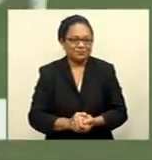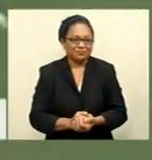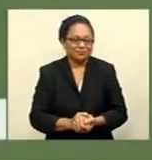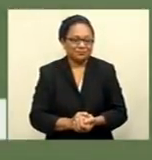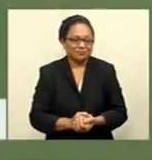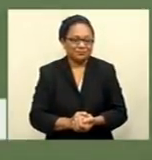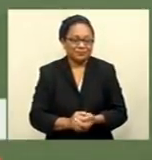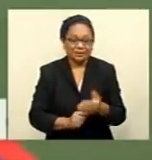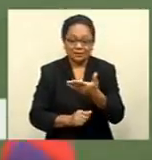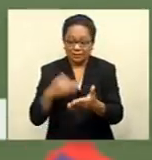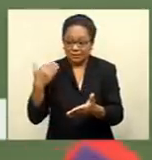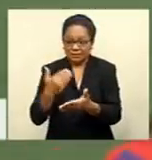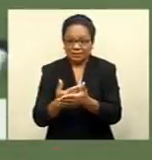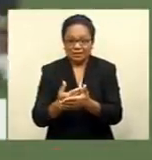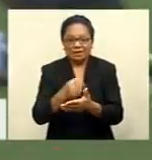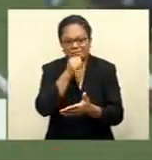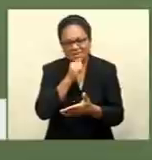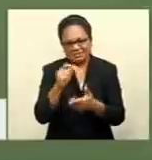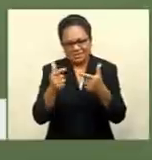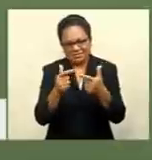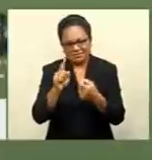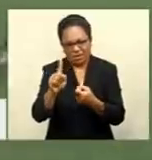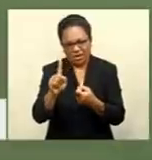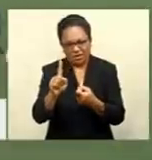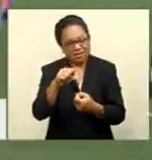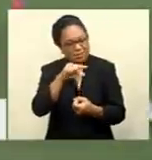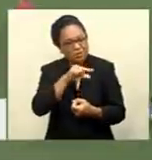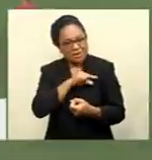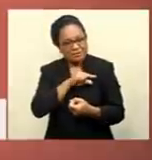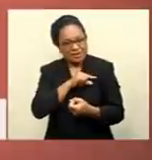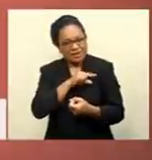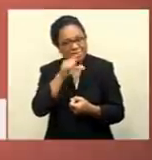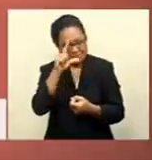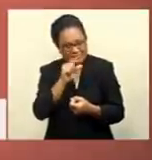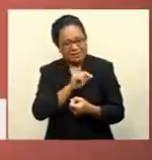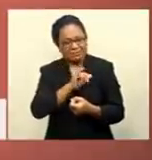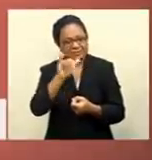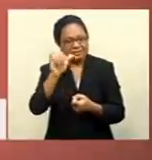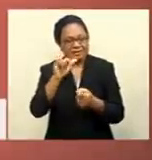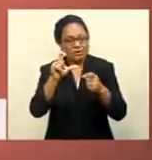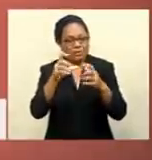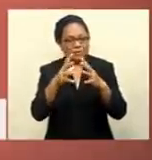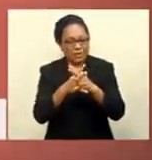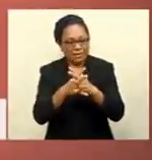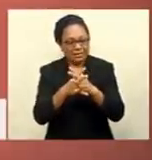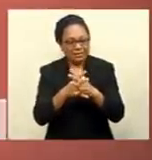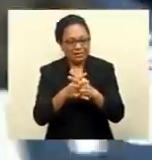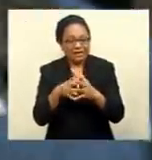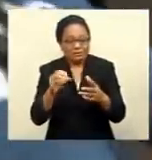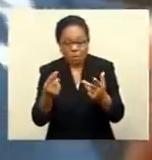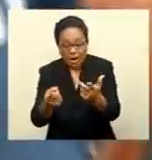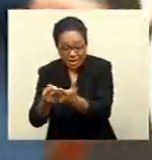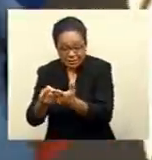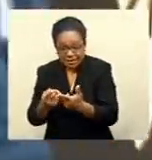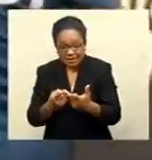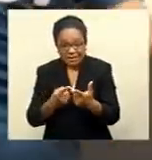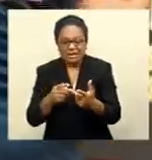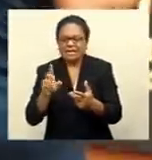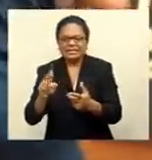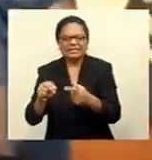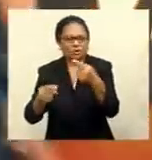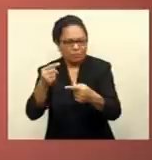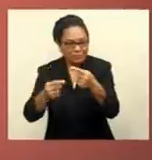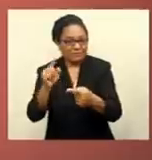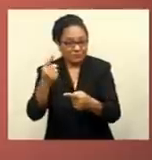So far, only the men's sevens rugby team has qualified for the Commonwealth Games, with more awaiting qualifying tournaments. So